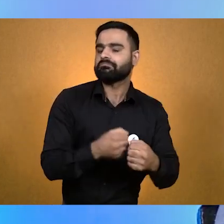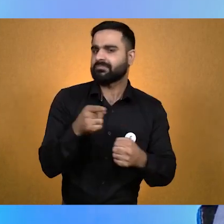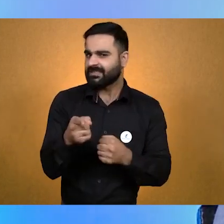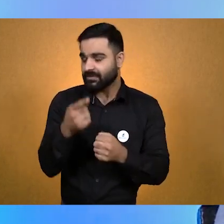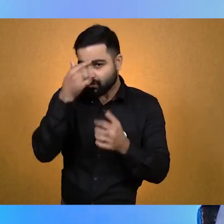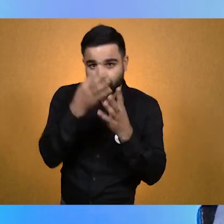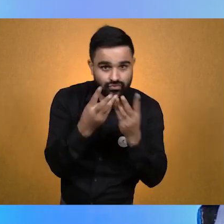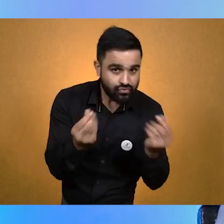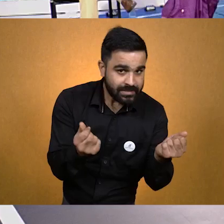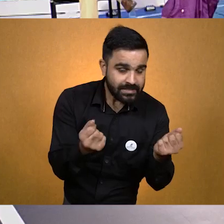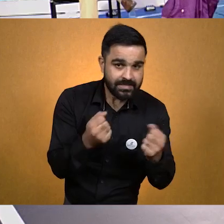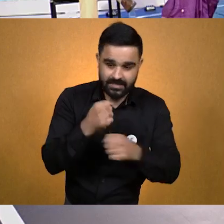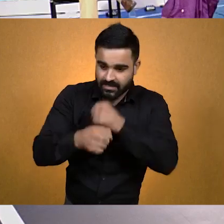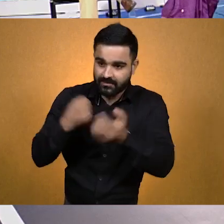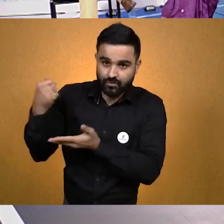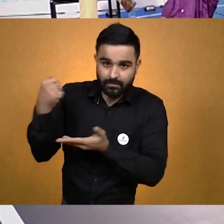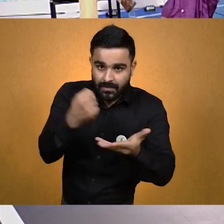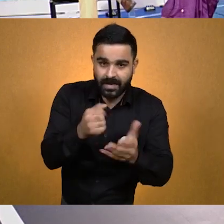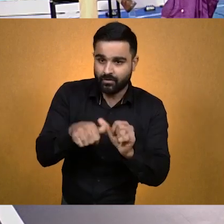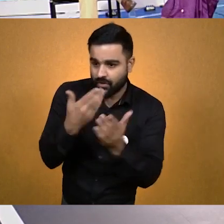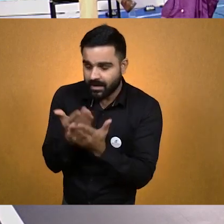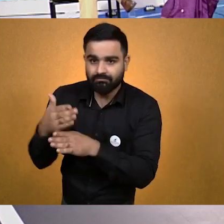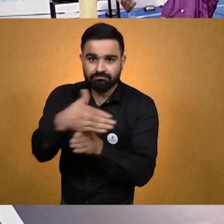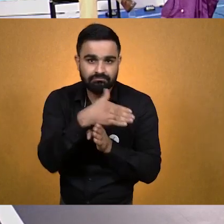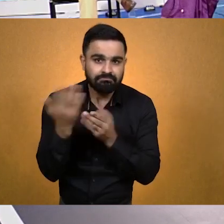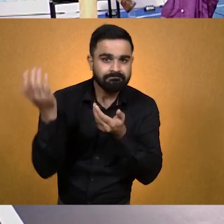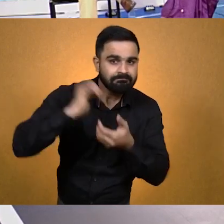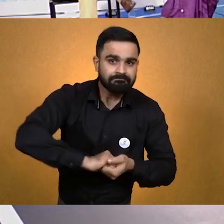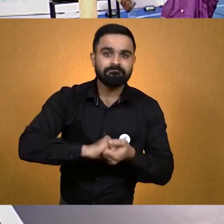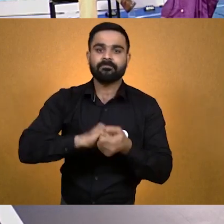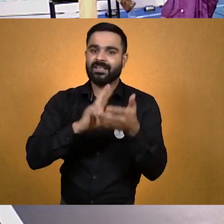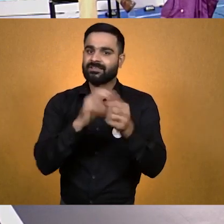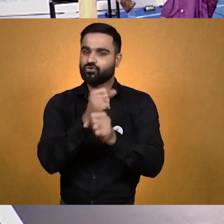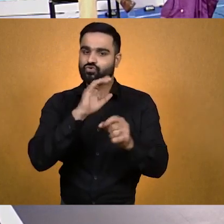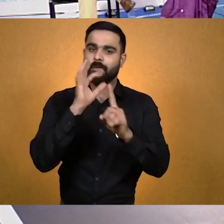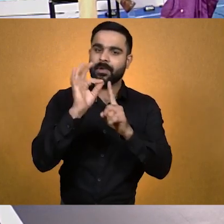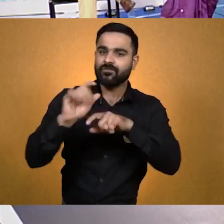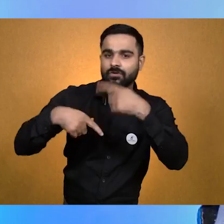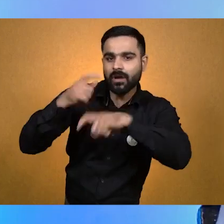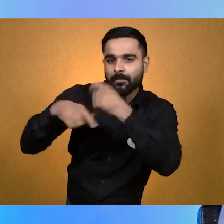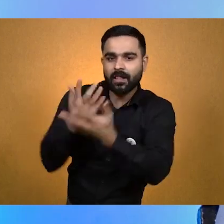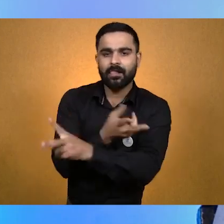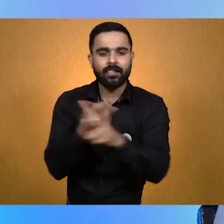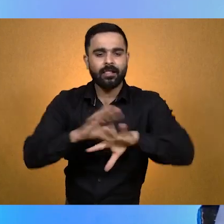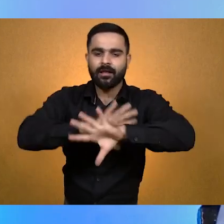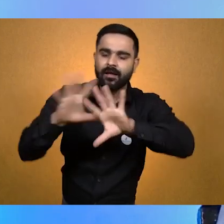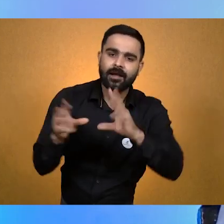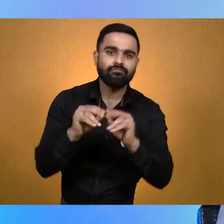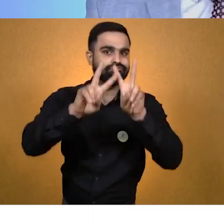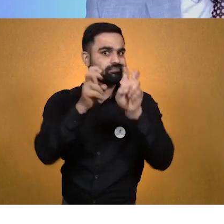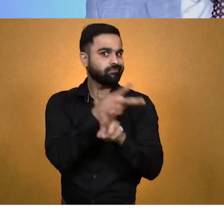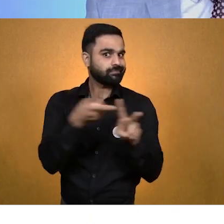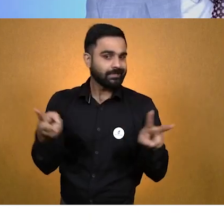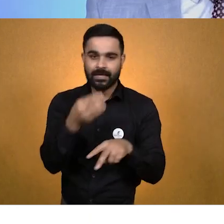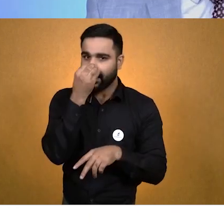there a solution to this? Are sports scholarships, aids, partnerships, collaborations with NGOs, private enterprises, is all of this viable? And